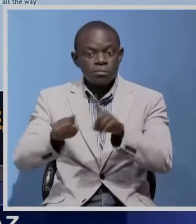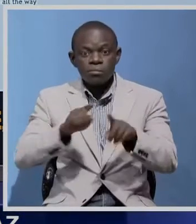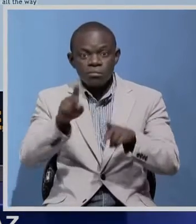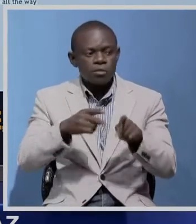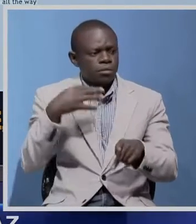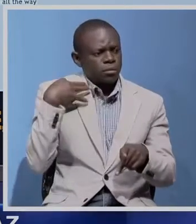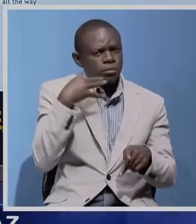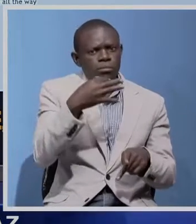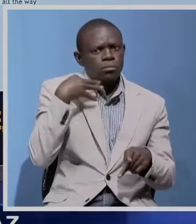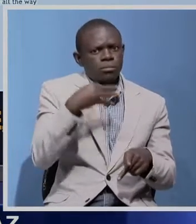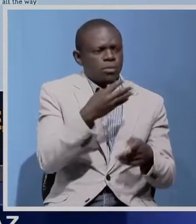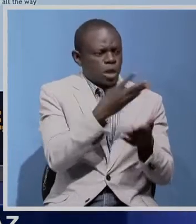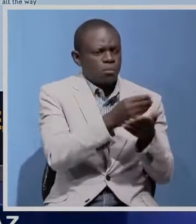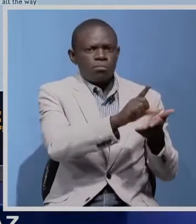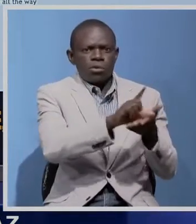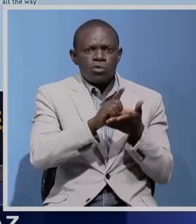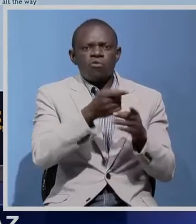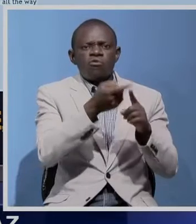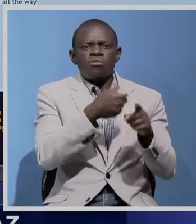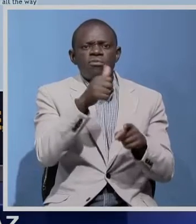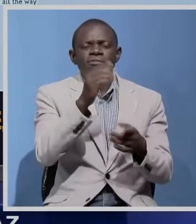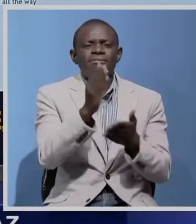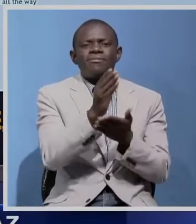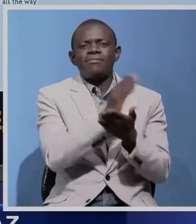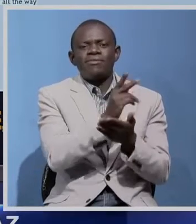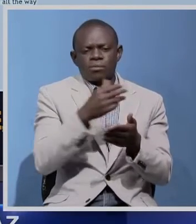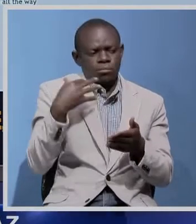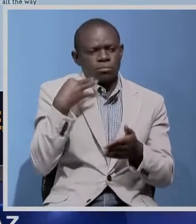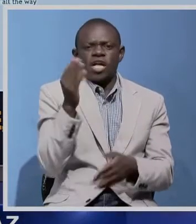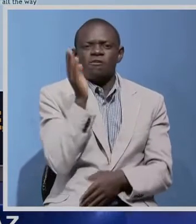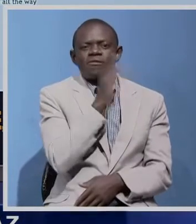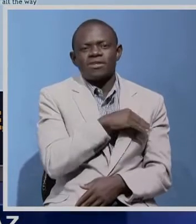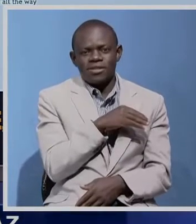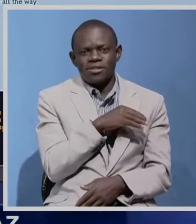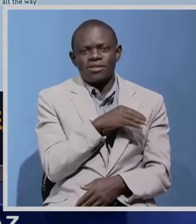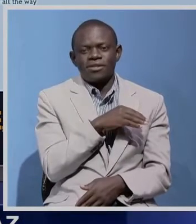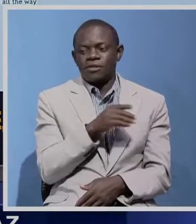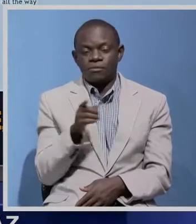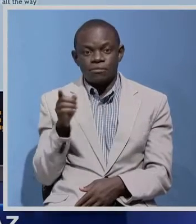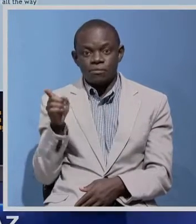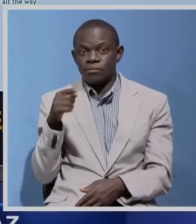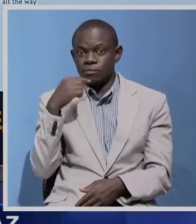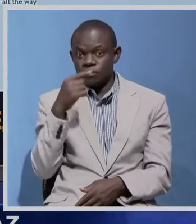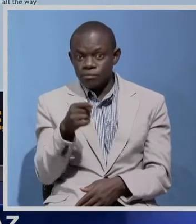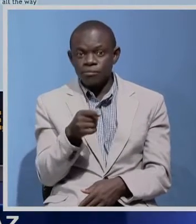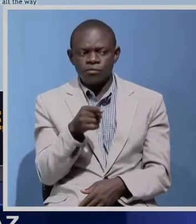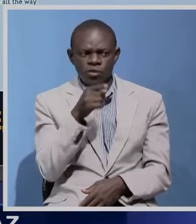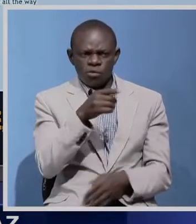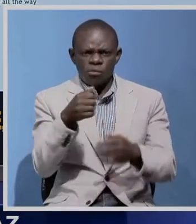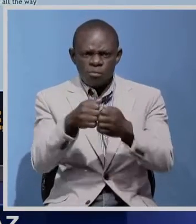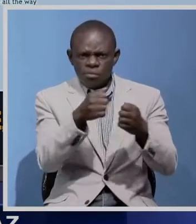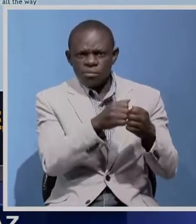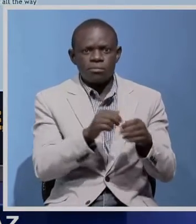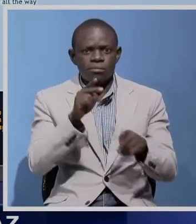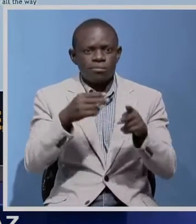10 billion Kwacha stimulus package. BAZ Chief Executive Officer Leonard Mwanza says the Bank of Zambia received loan requests amounting to